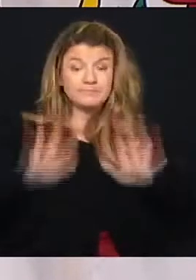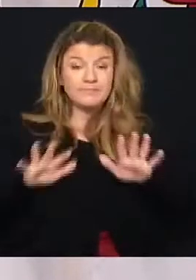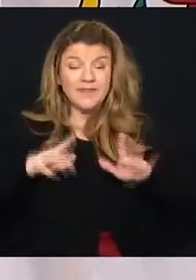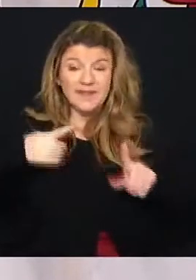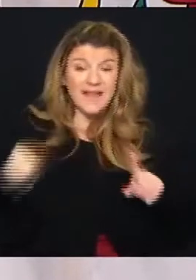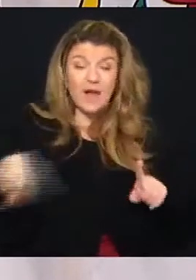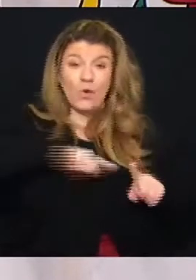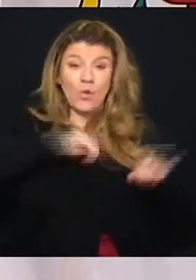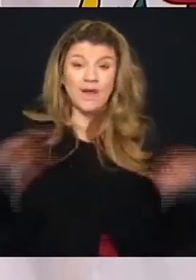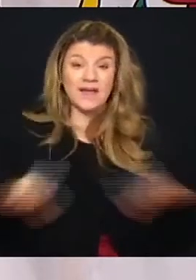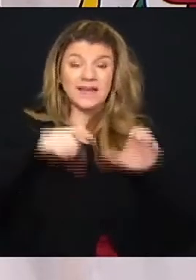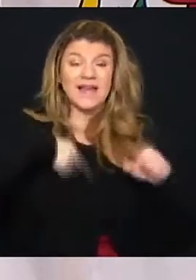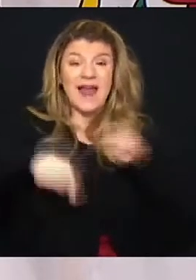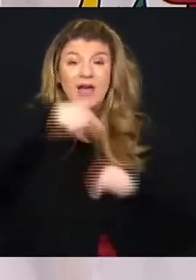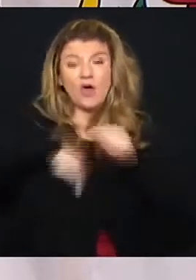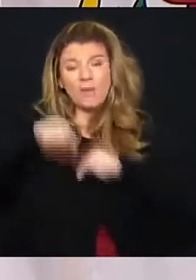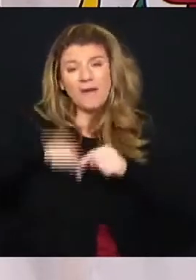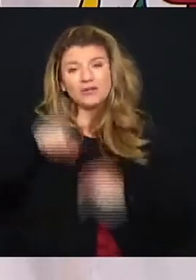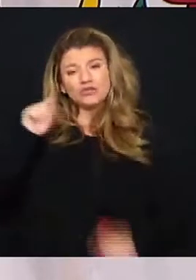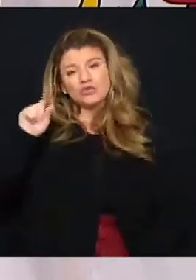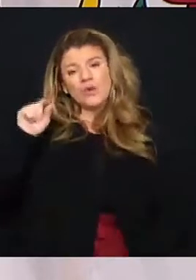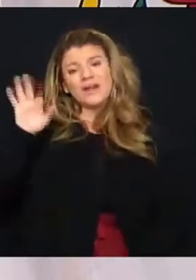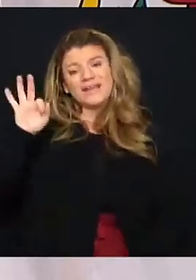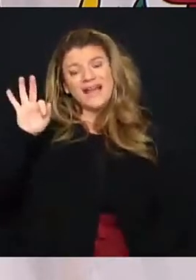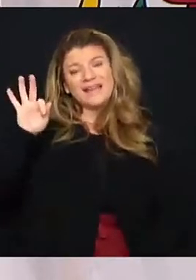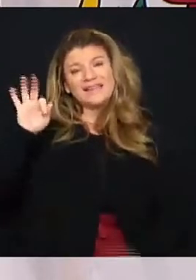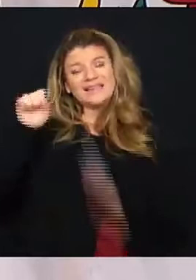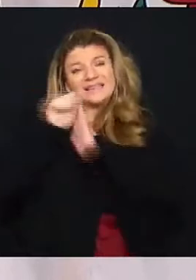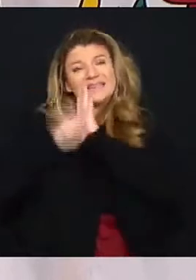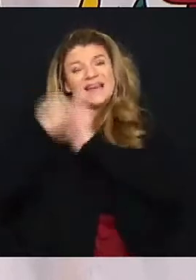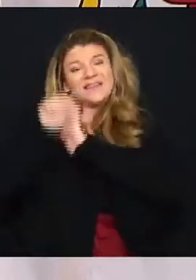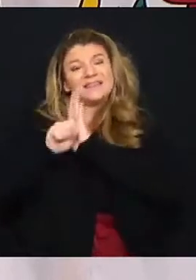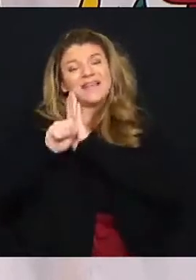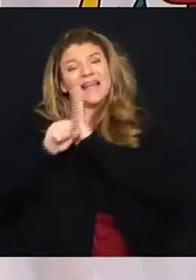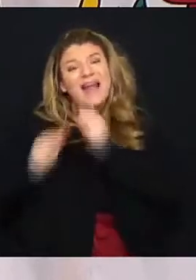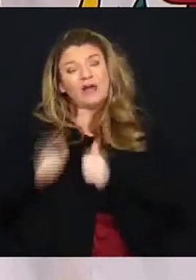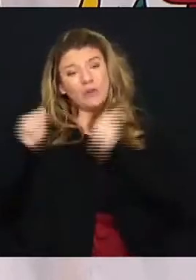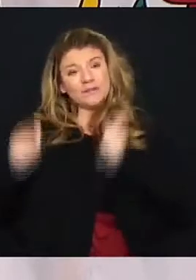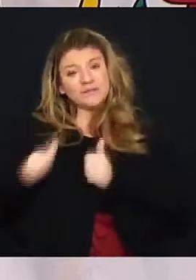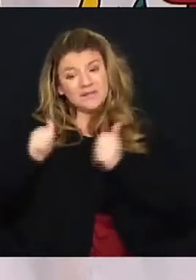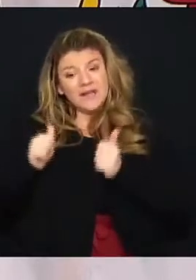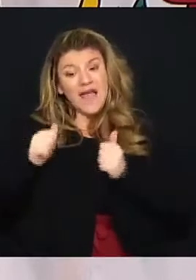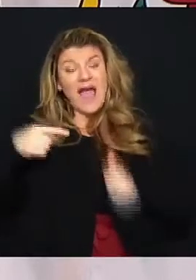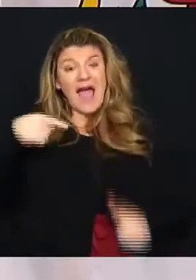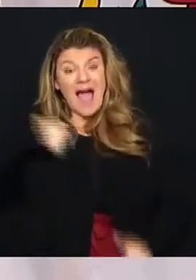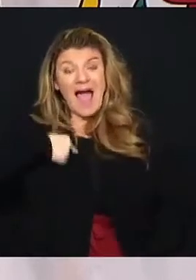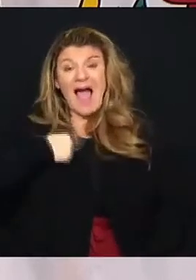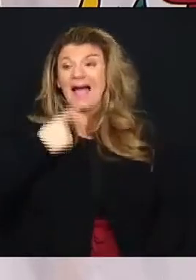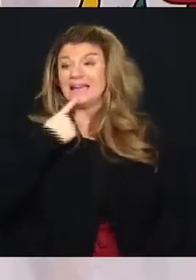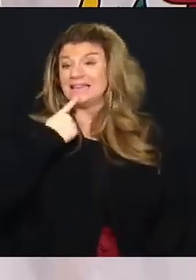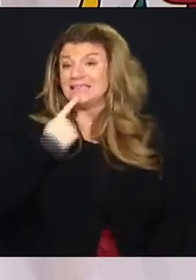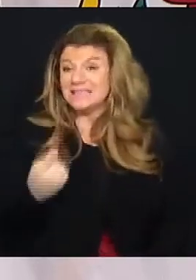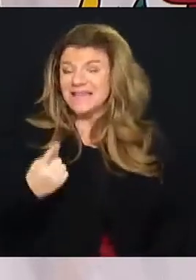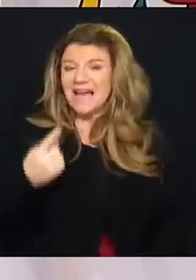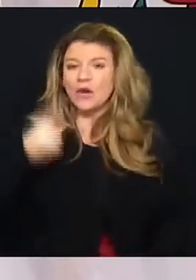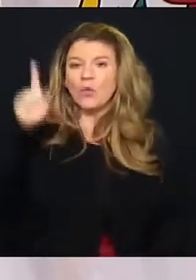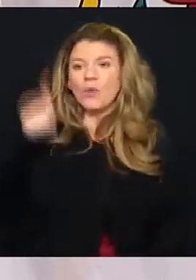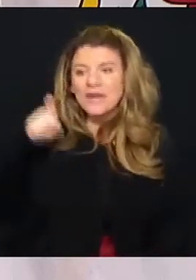did. You know, I go back to the 2019 State of the State address where I said we need an